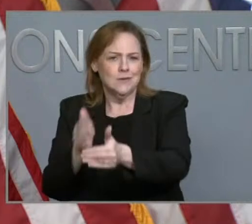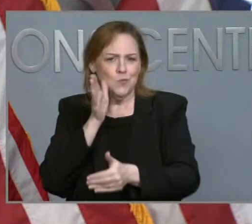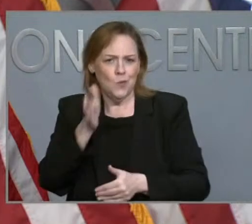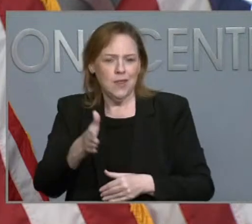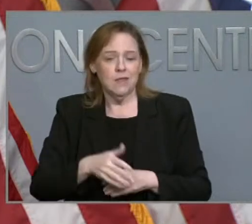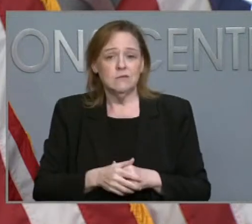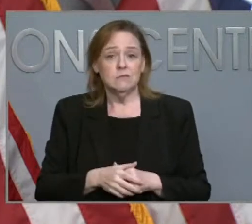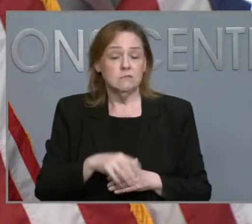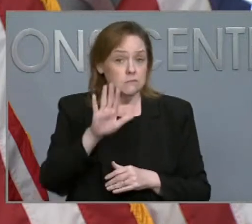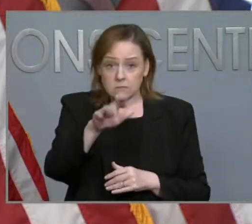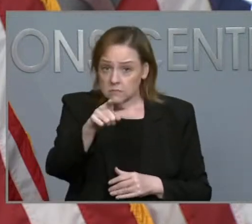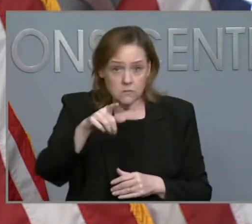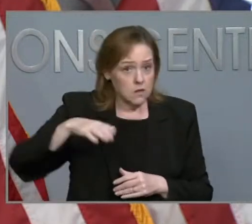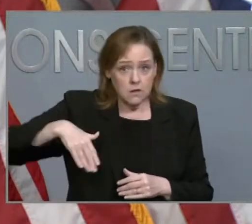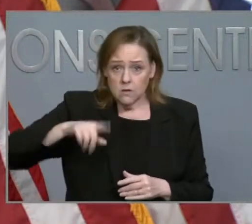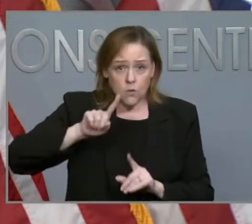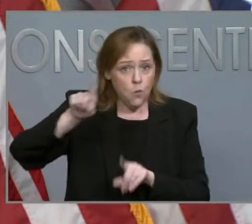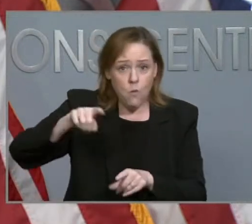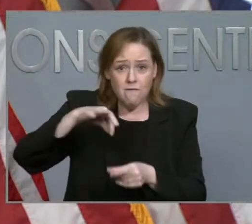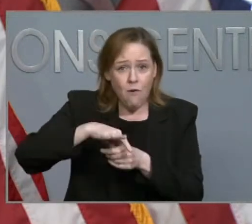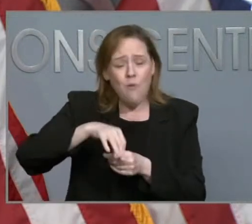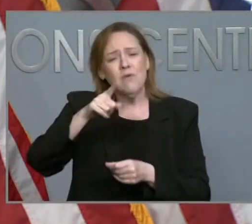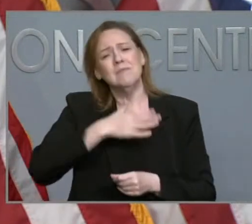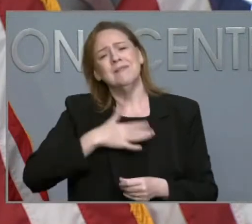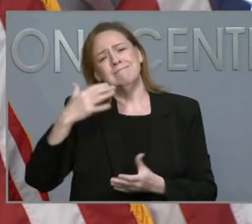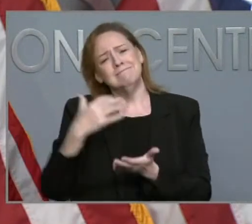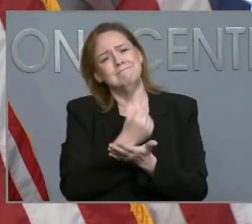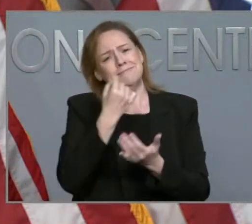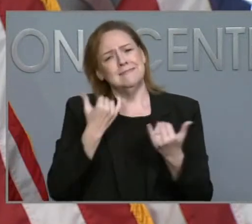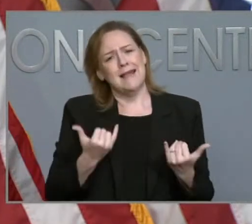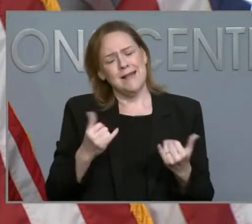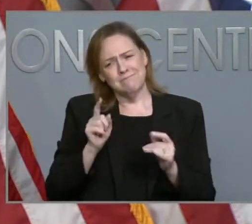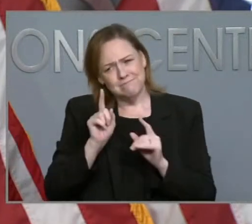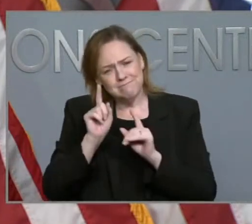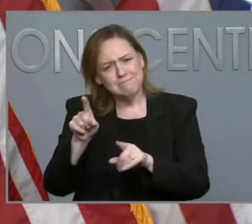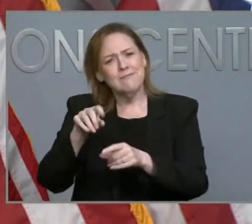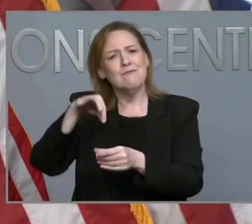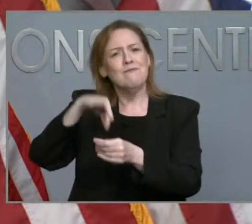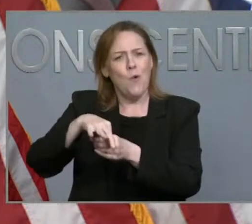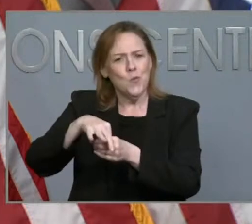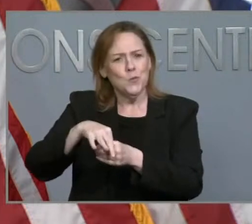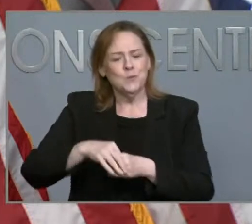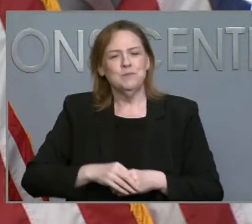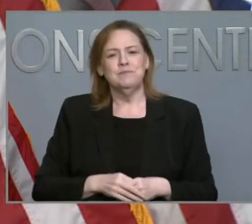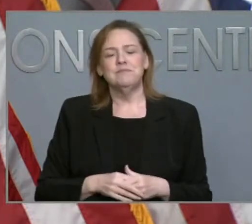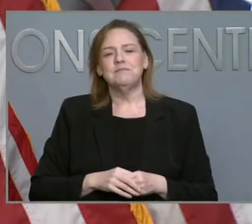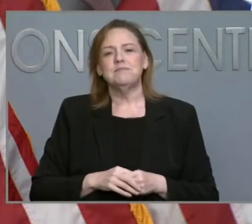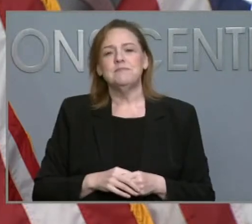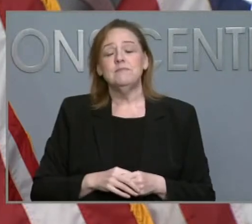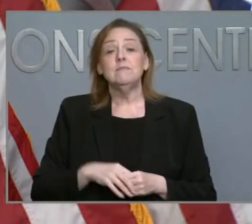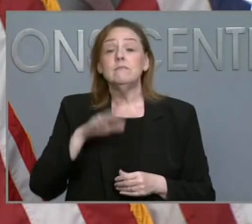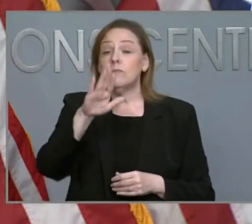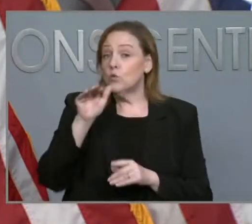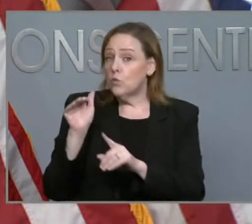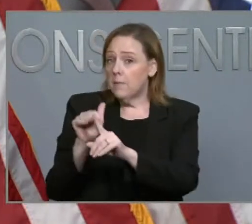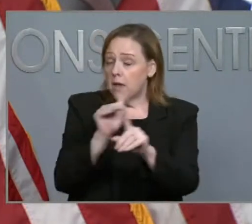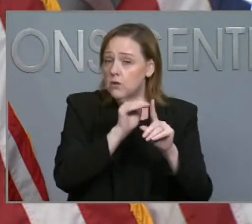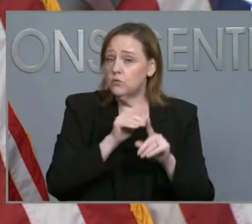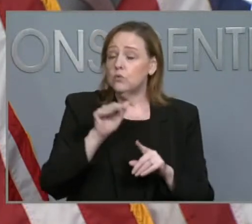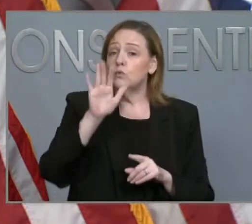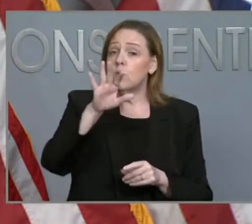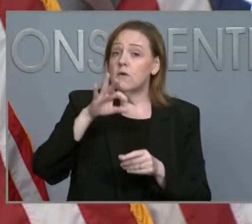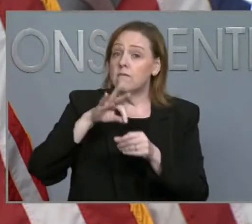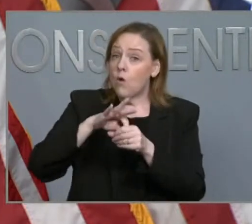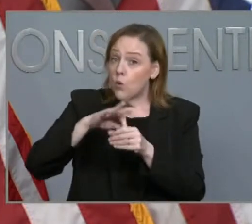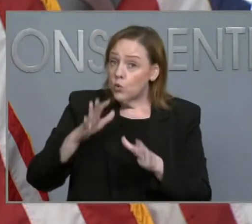take time today to make your voice heard. As a reminder, all voters will be asked to